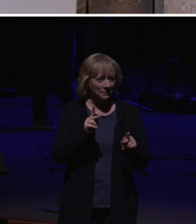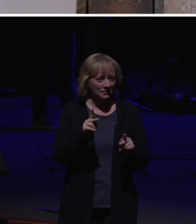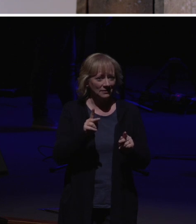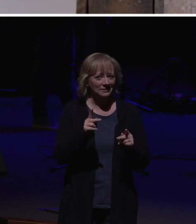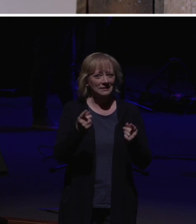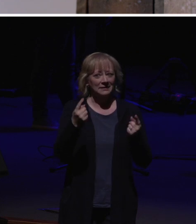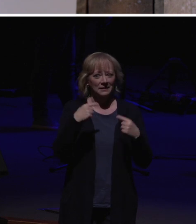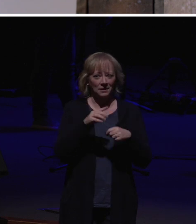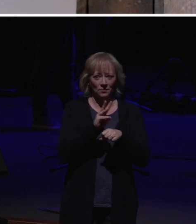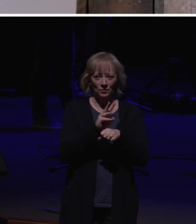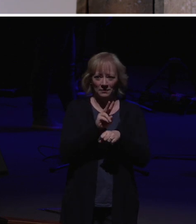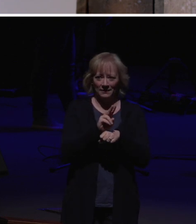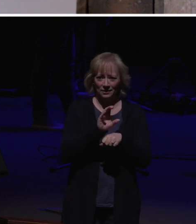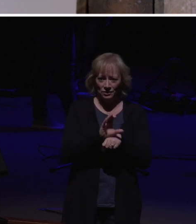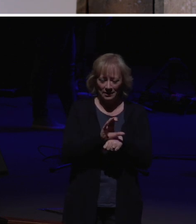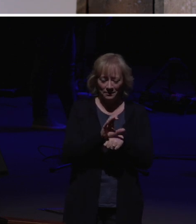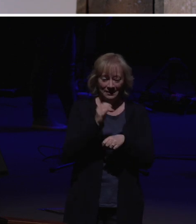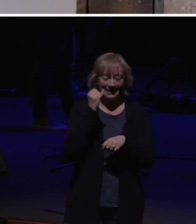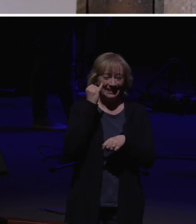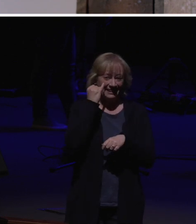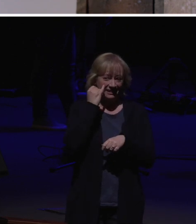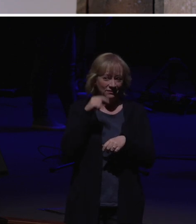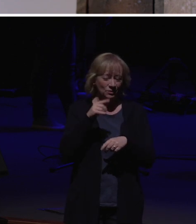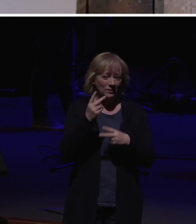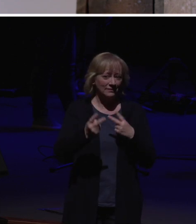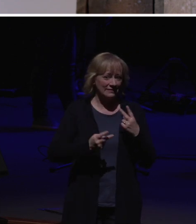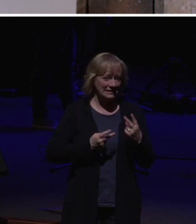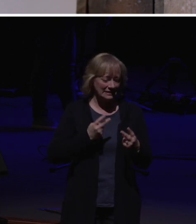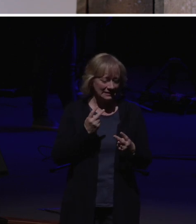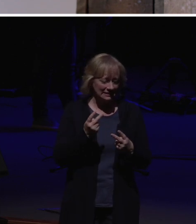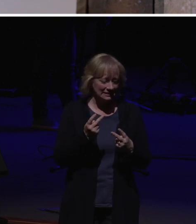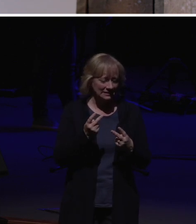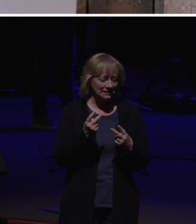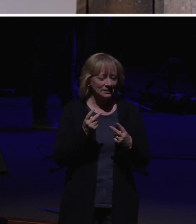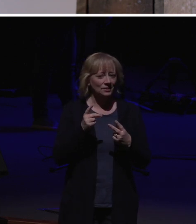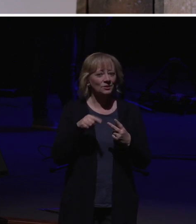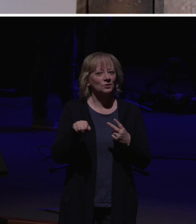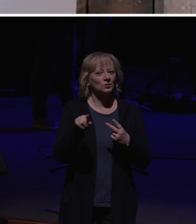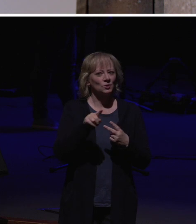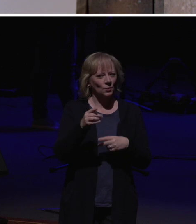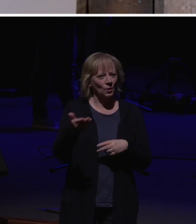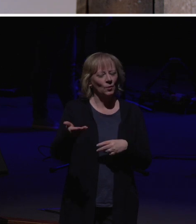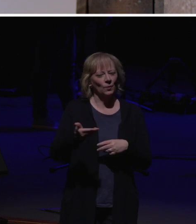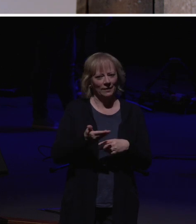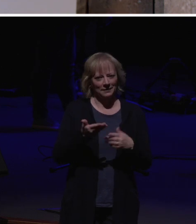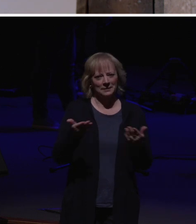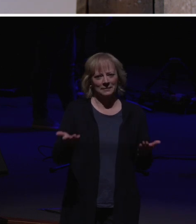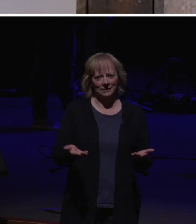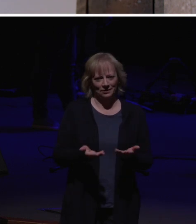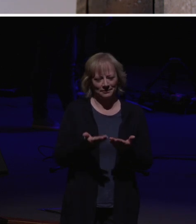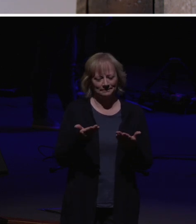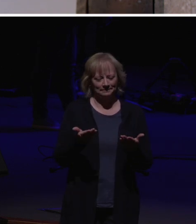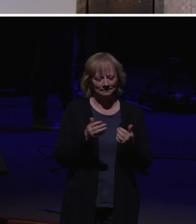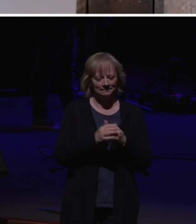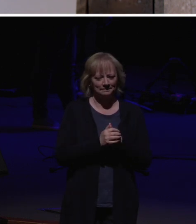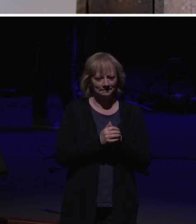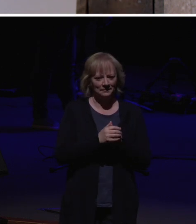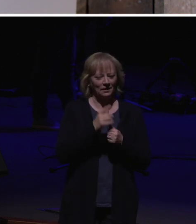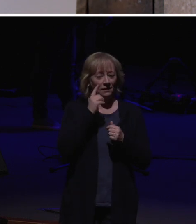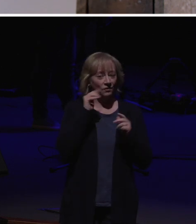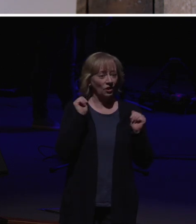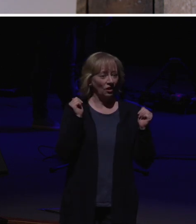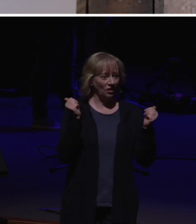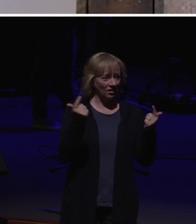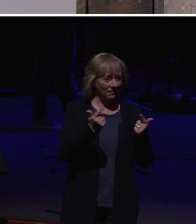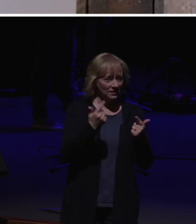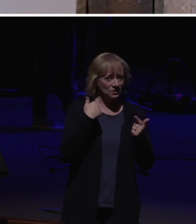Woodman Valley Chapel. And if you are visiting with us, you are welcomed here. For all of us, we'd love you to